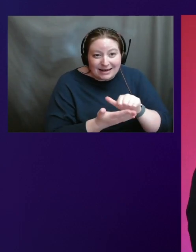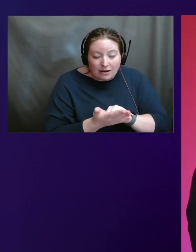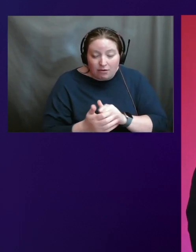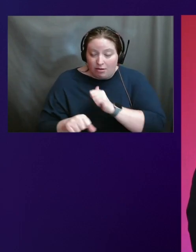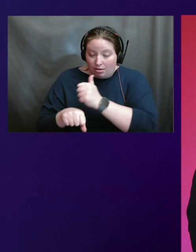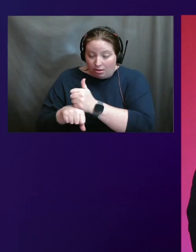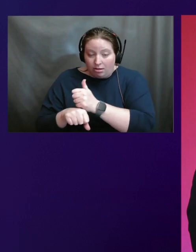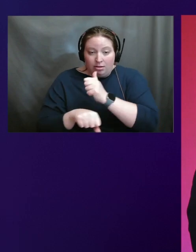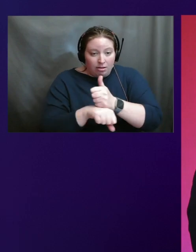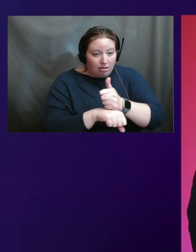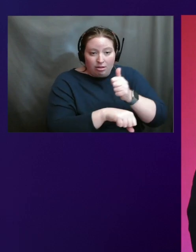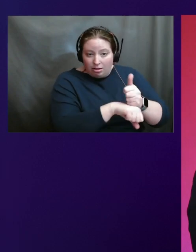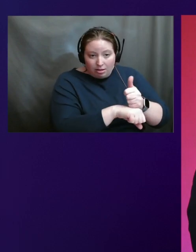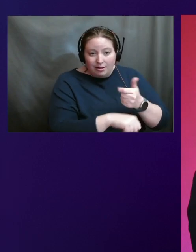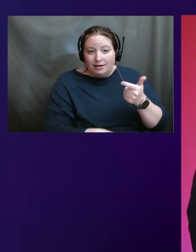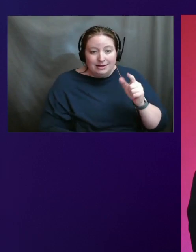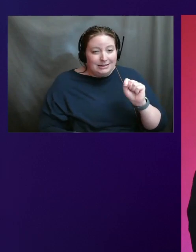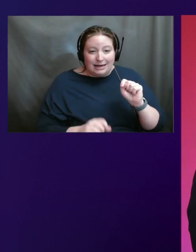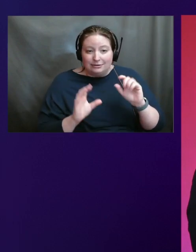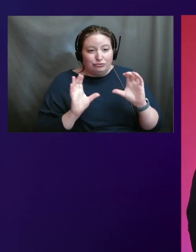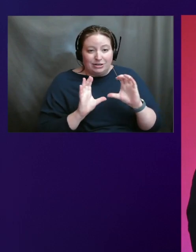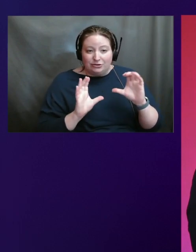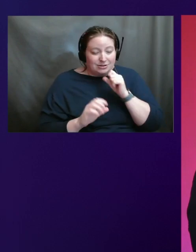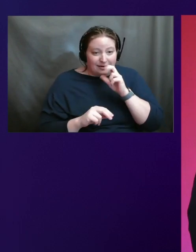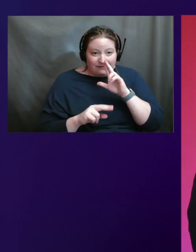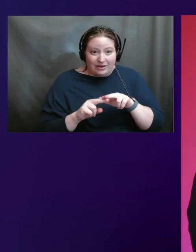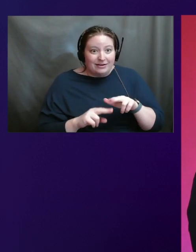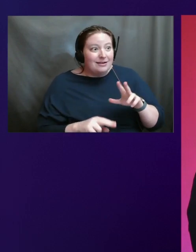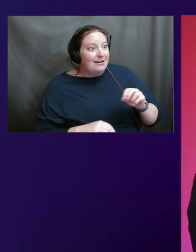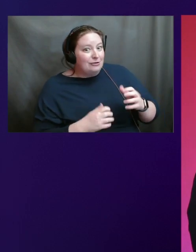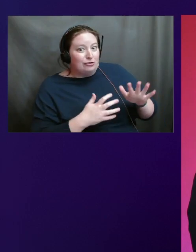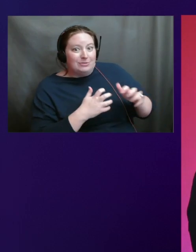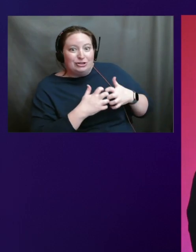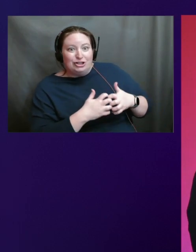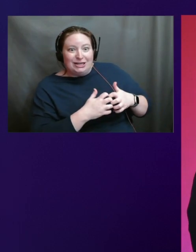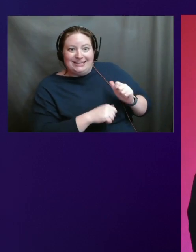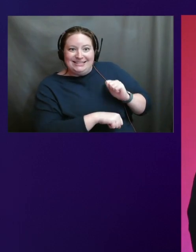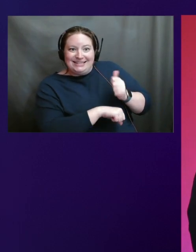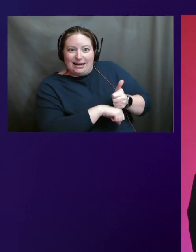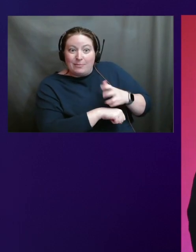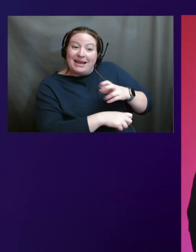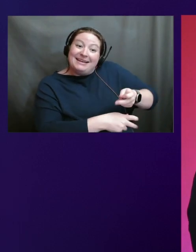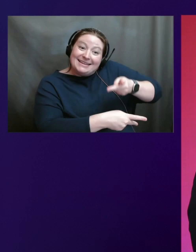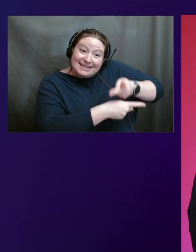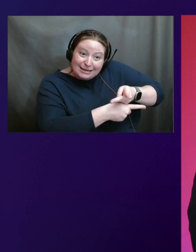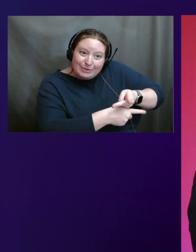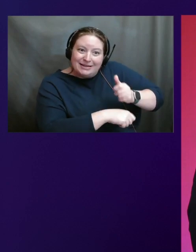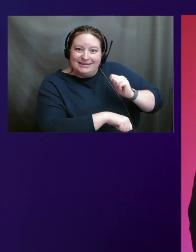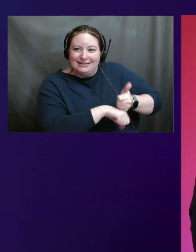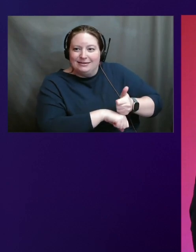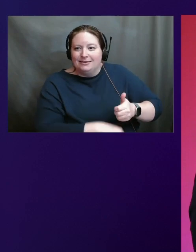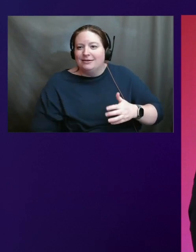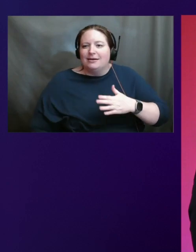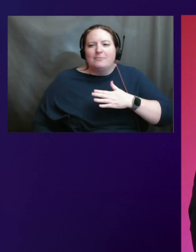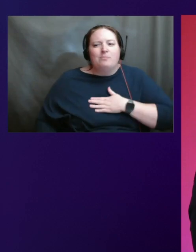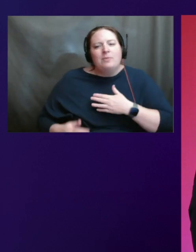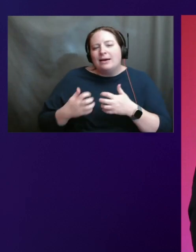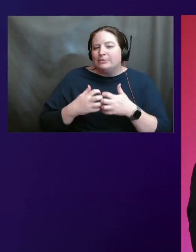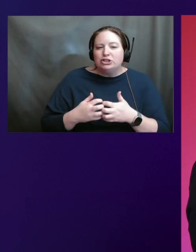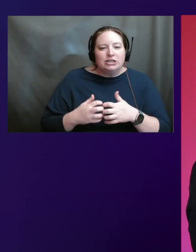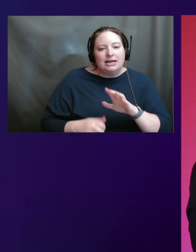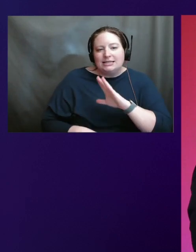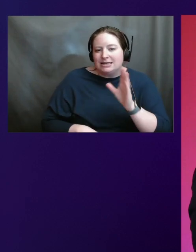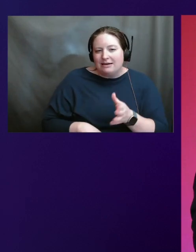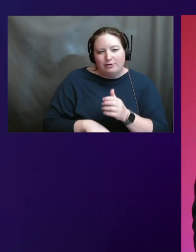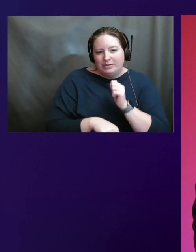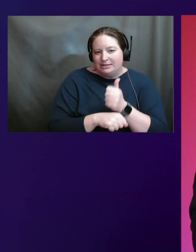Git credentials, it's not fun. Yep. So, And also getting your machine set up right, and keeping it set up Yeah. Yeah. My machine has never been set up right, That's Doug,